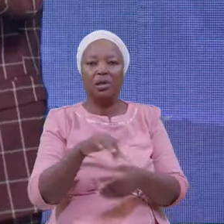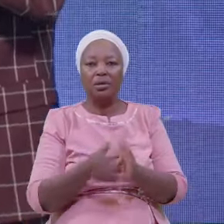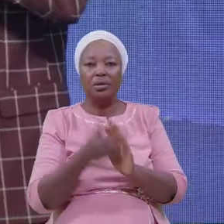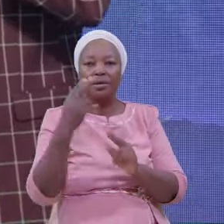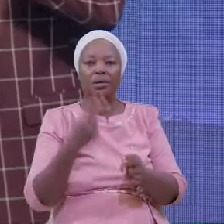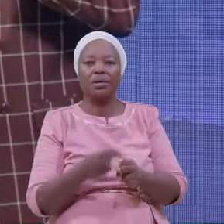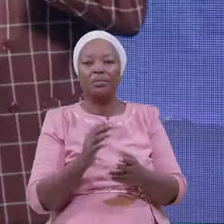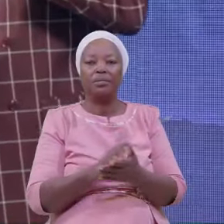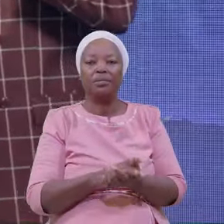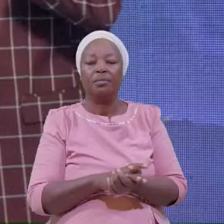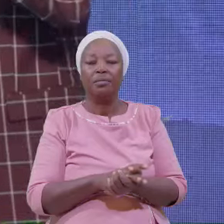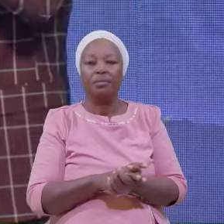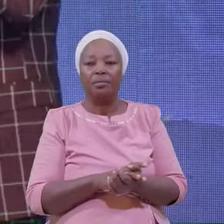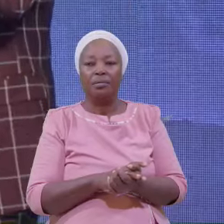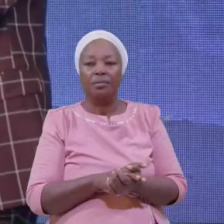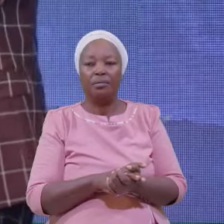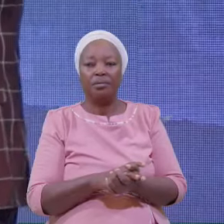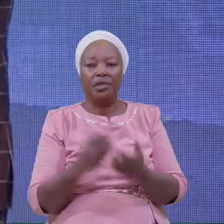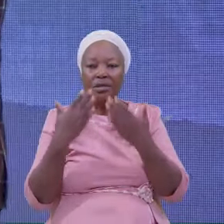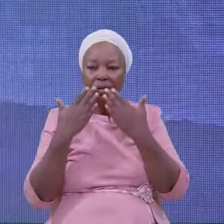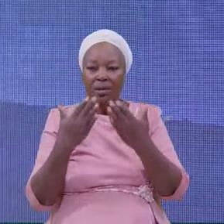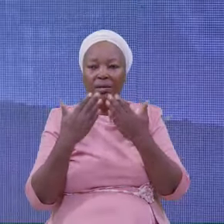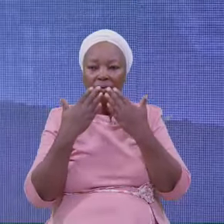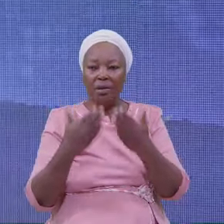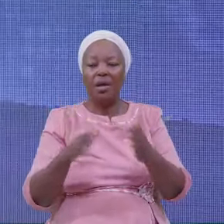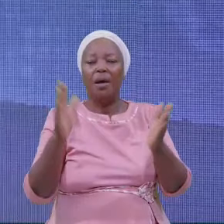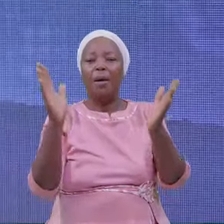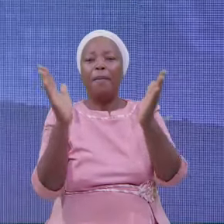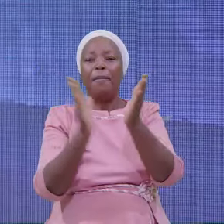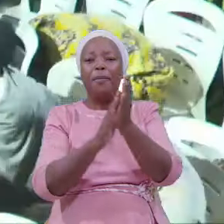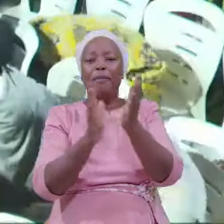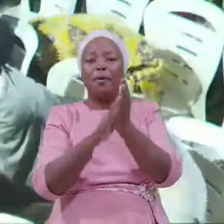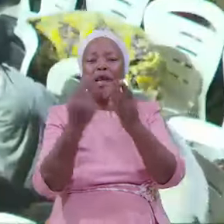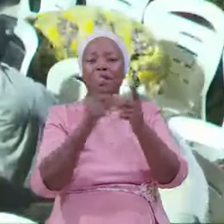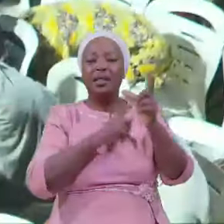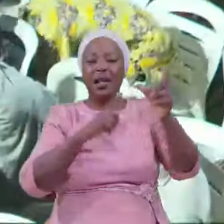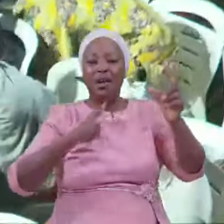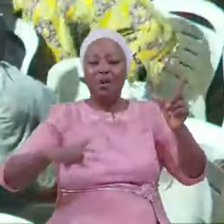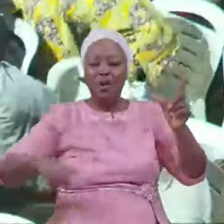much. God bless you. Thank you. God bless you. Praise the Lord!